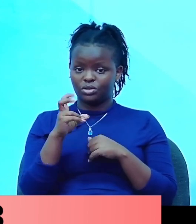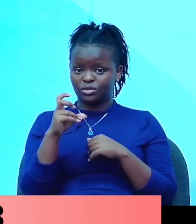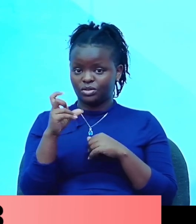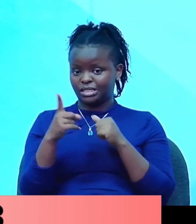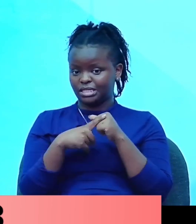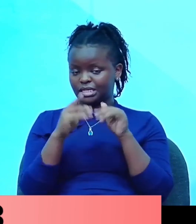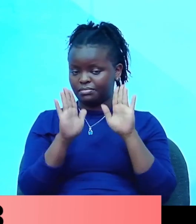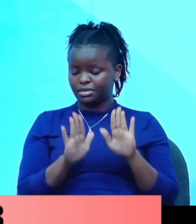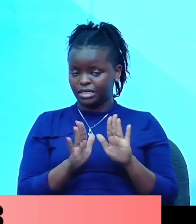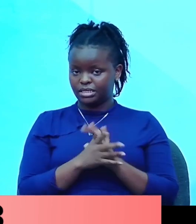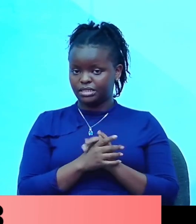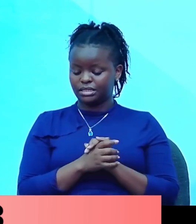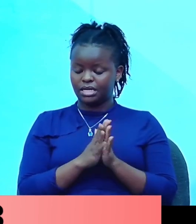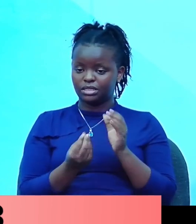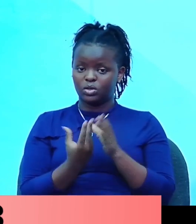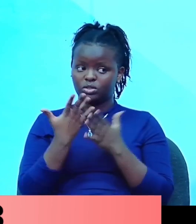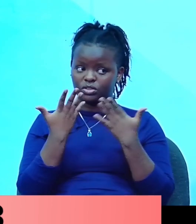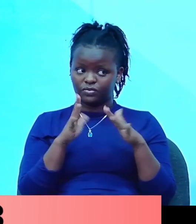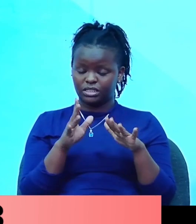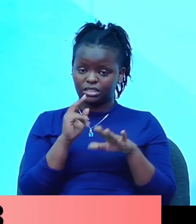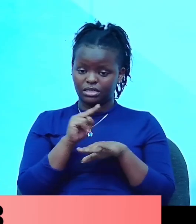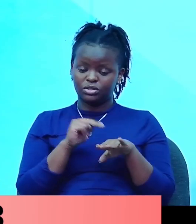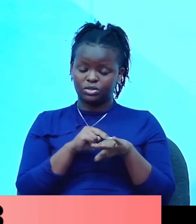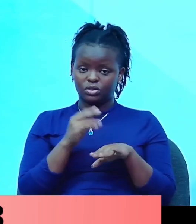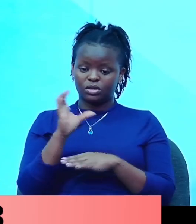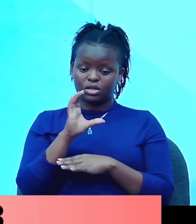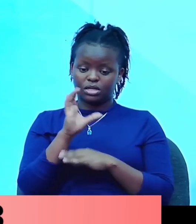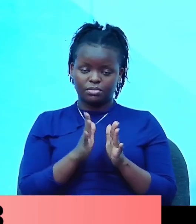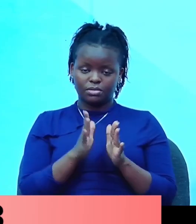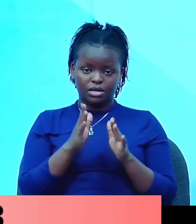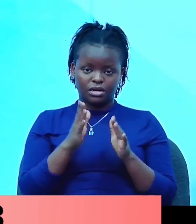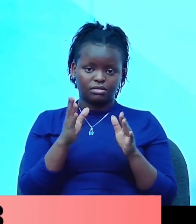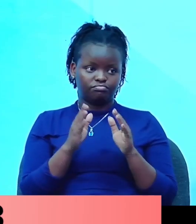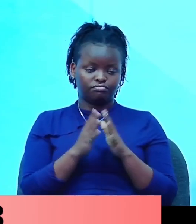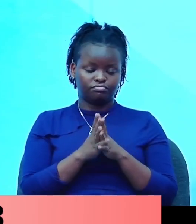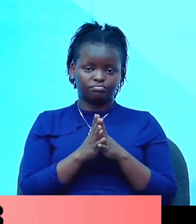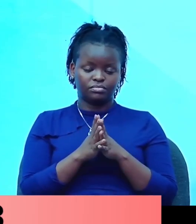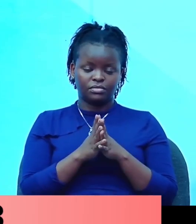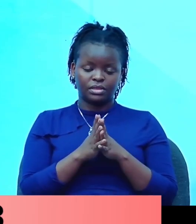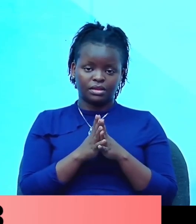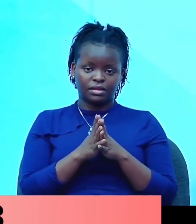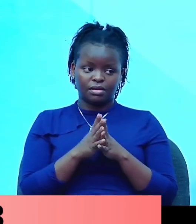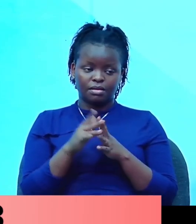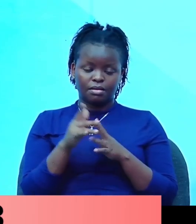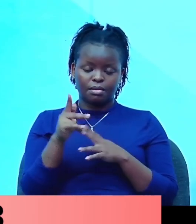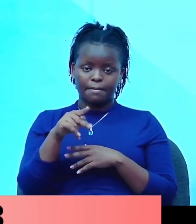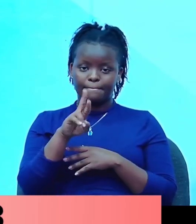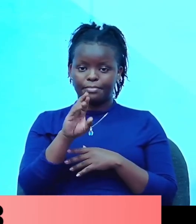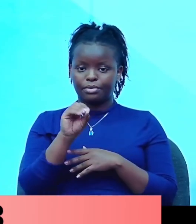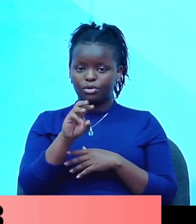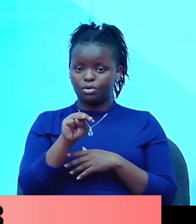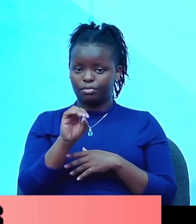And the KCB launched its national consumer promotion. They called the Revvvisha and KCB. It is a nationwide savings campaign